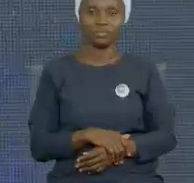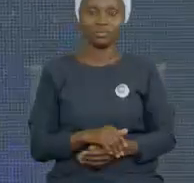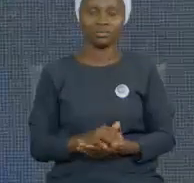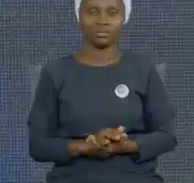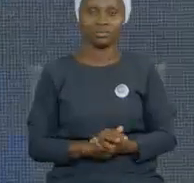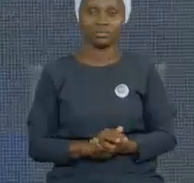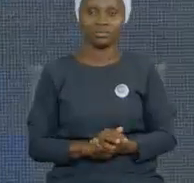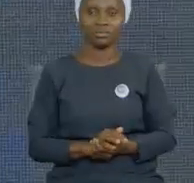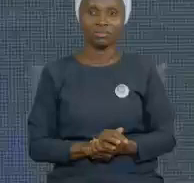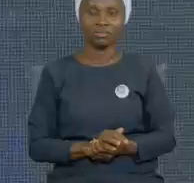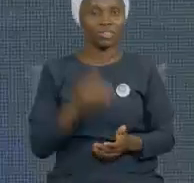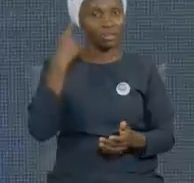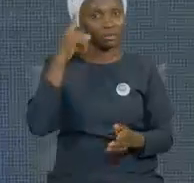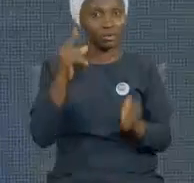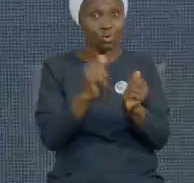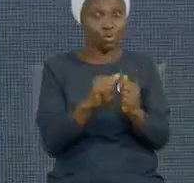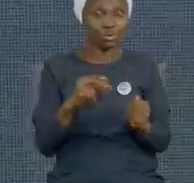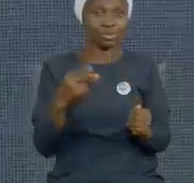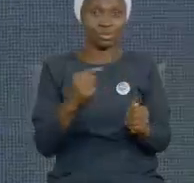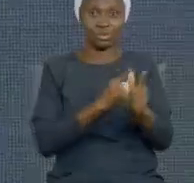For with the Lord there is mercy,